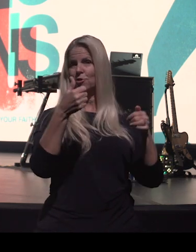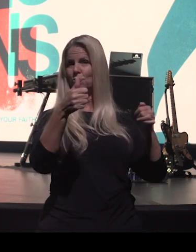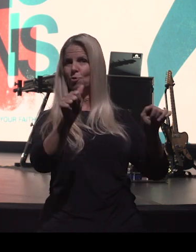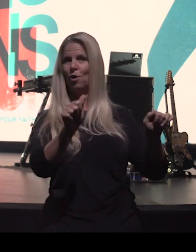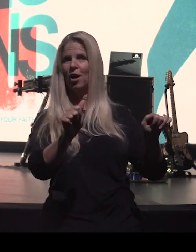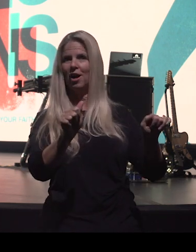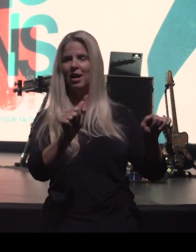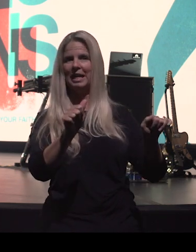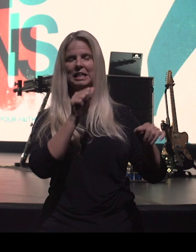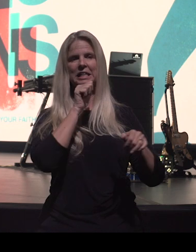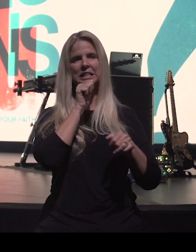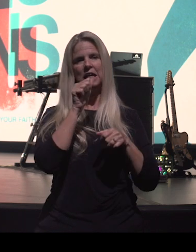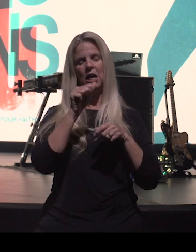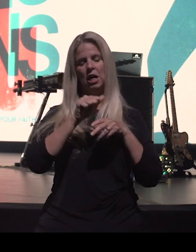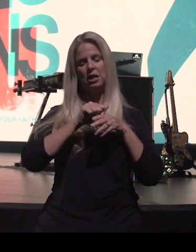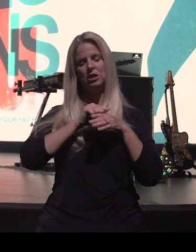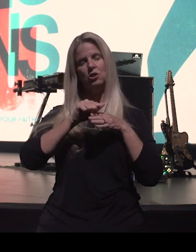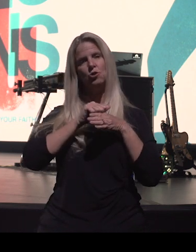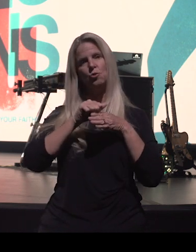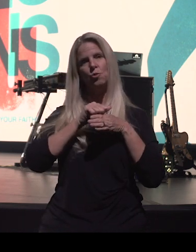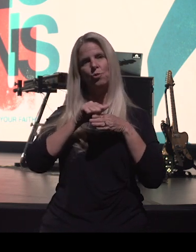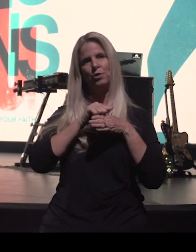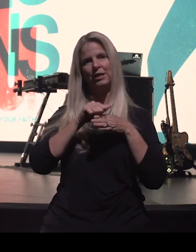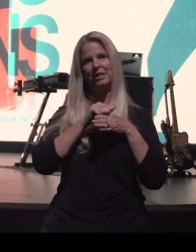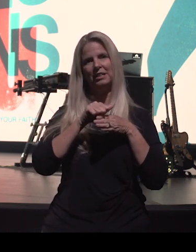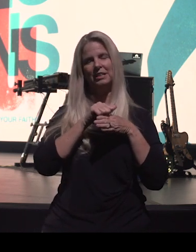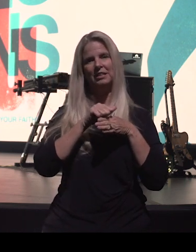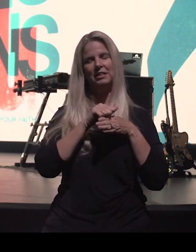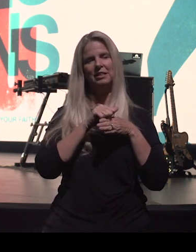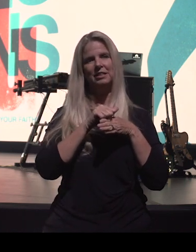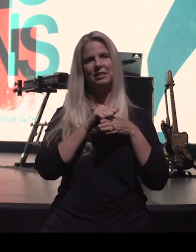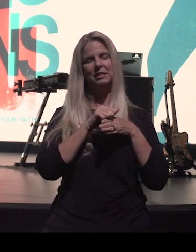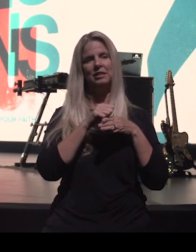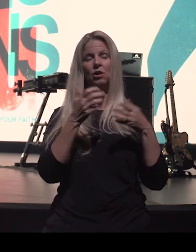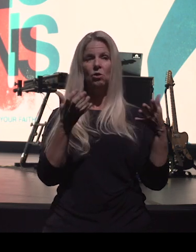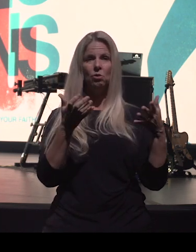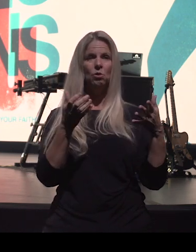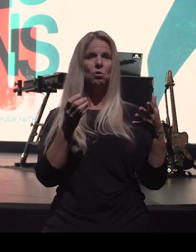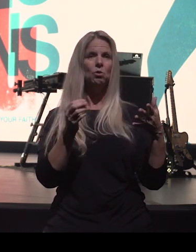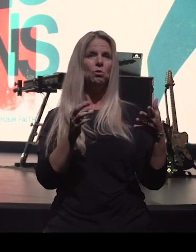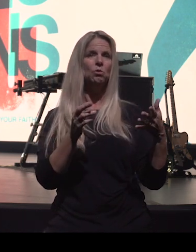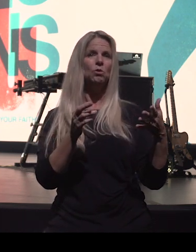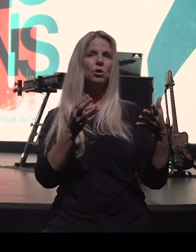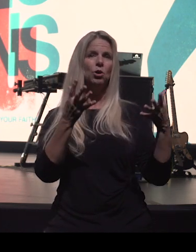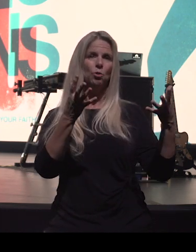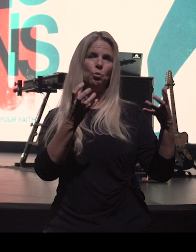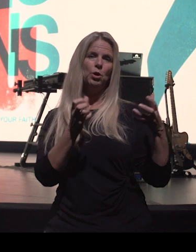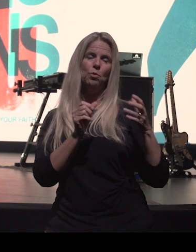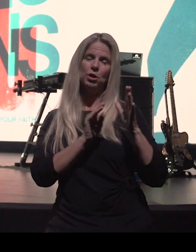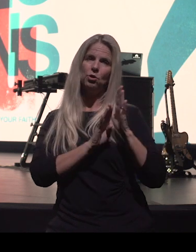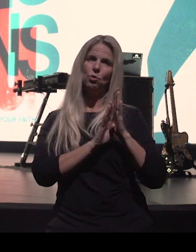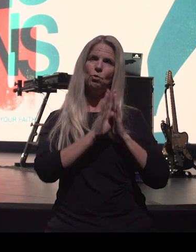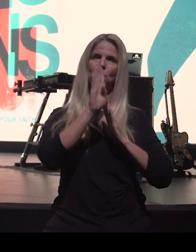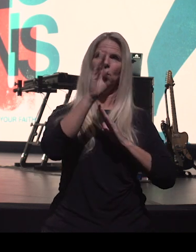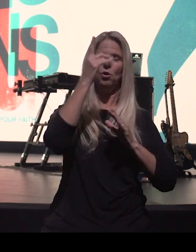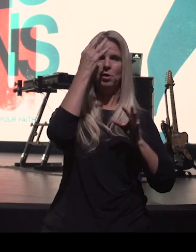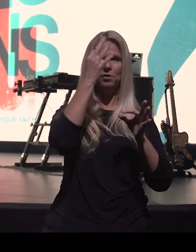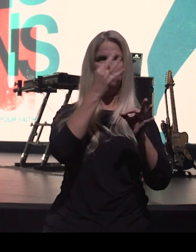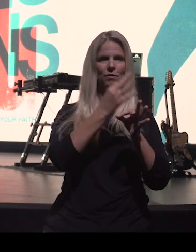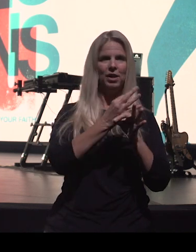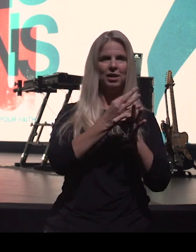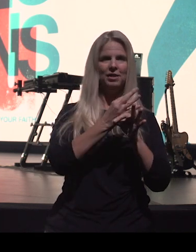instead of training in faith. In other words, what we want is we want a growing faith with no